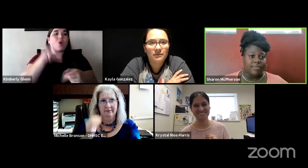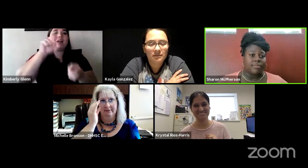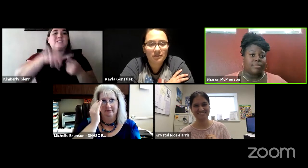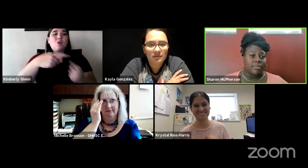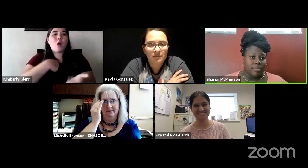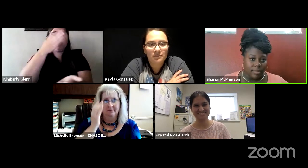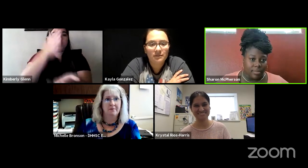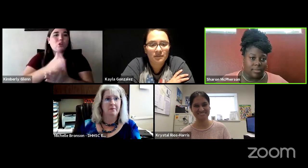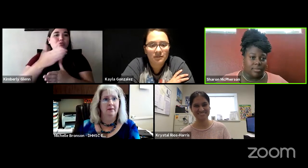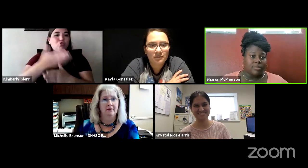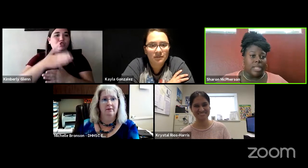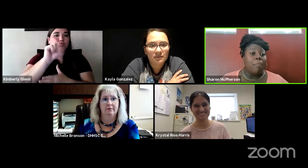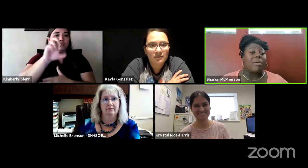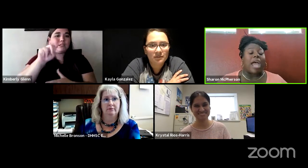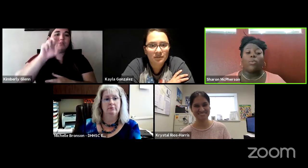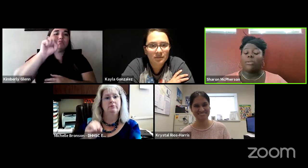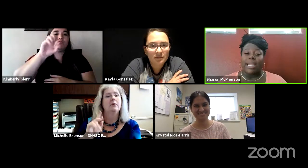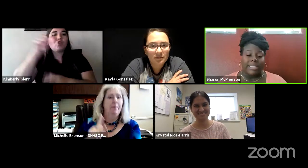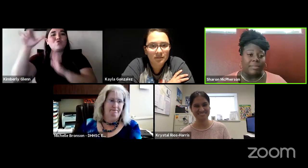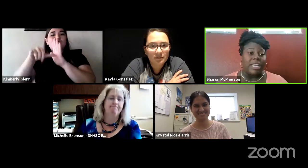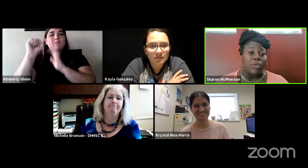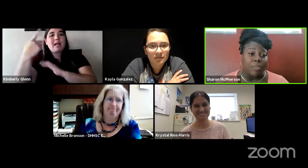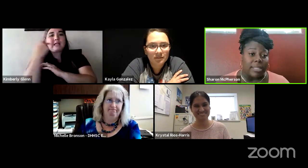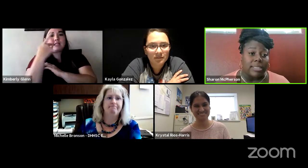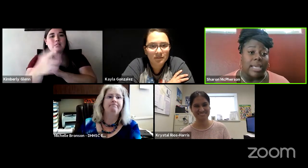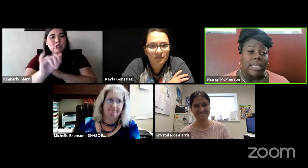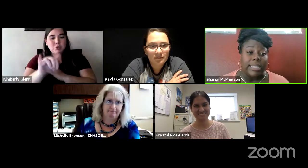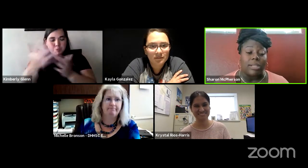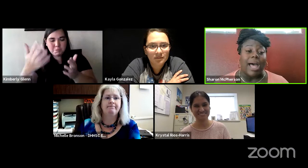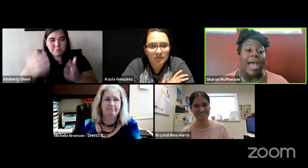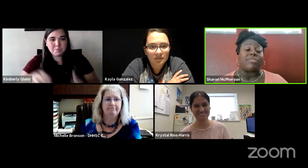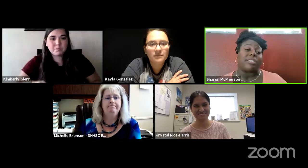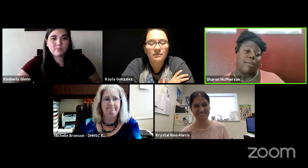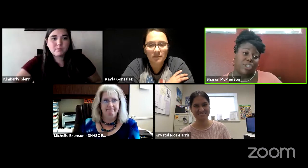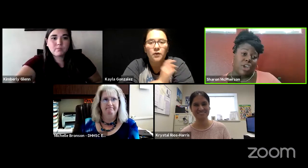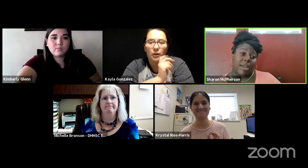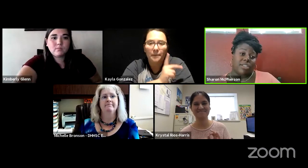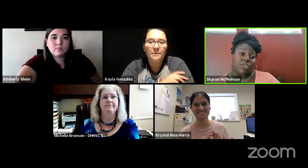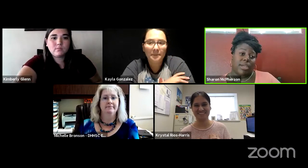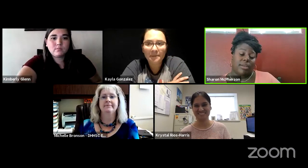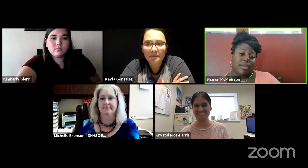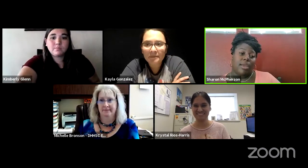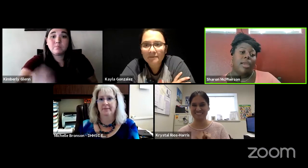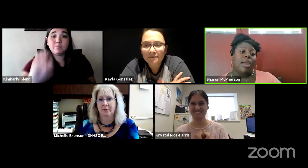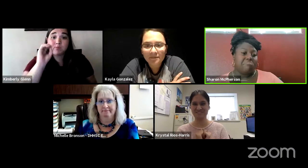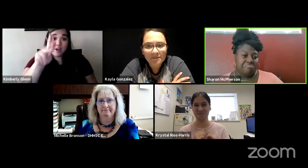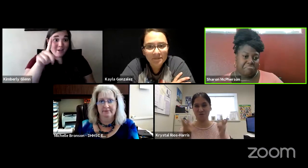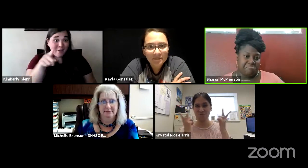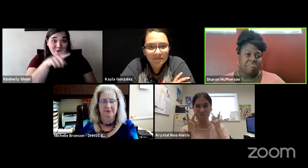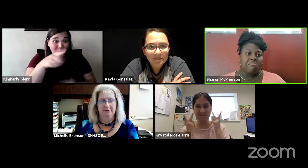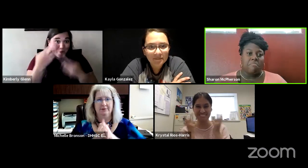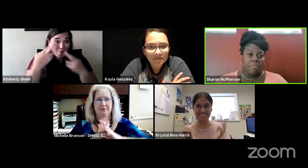guys. But I will not accept any responses until I have stopped sharing my screen.